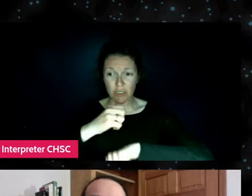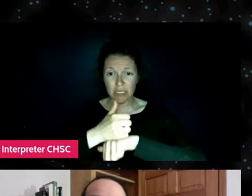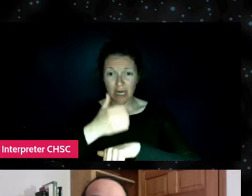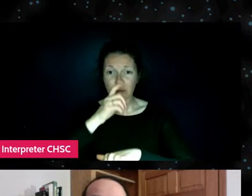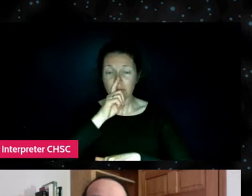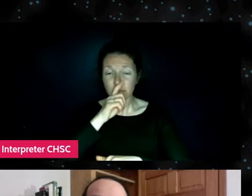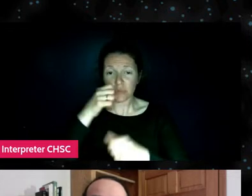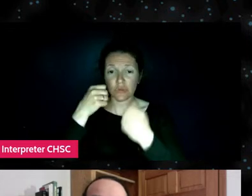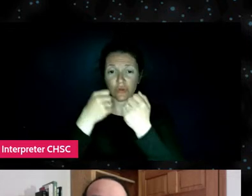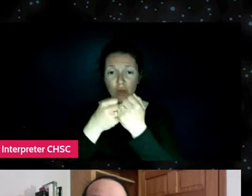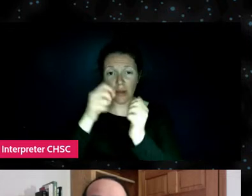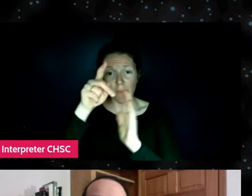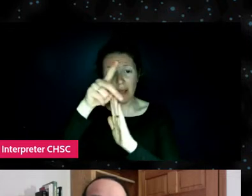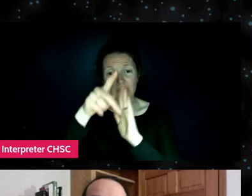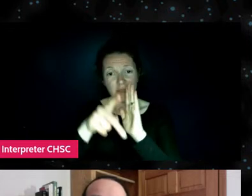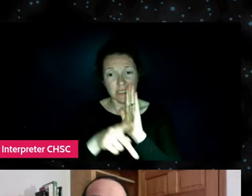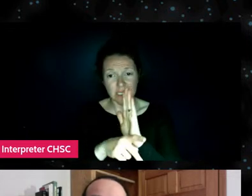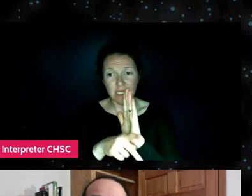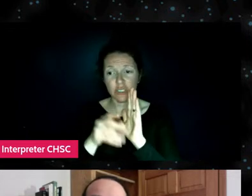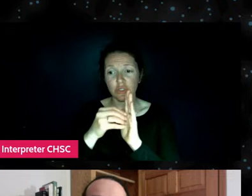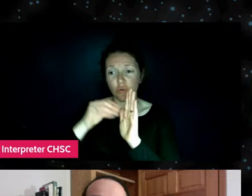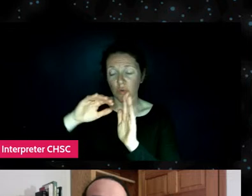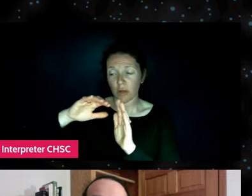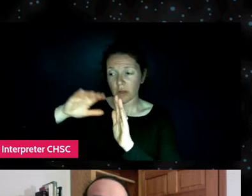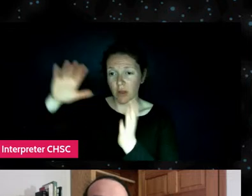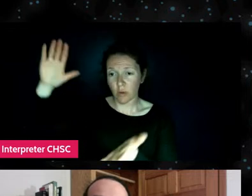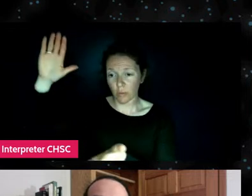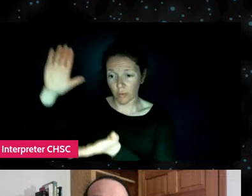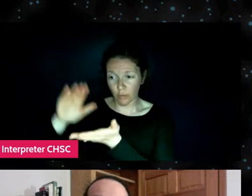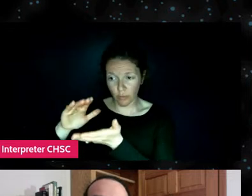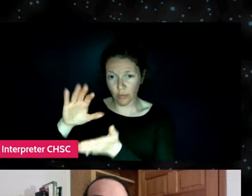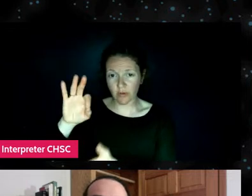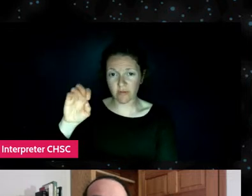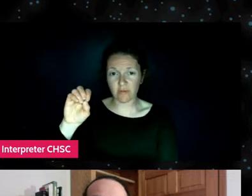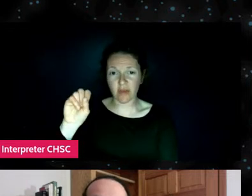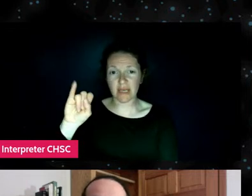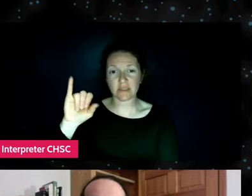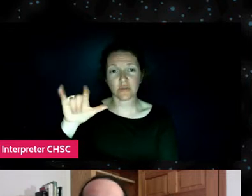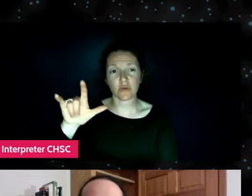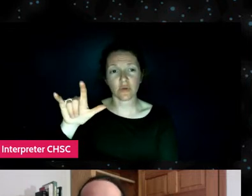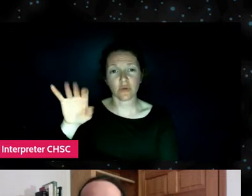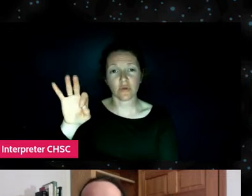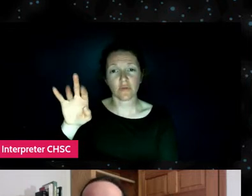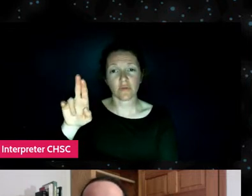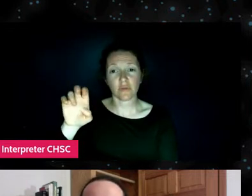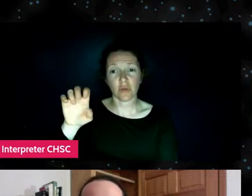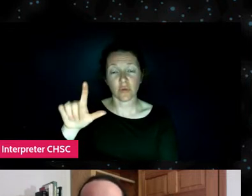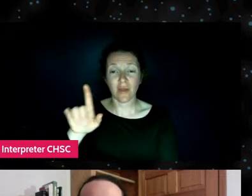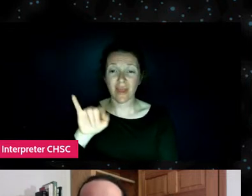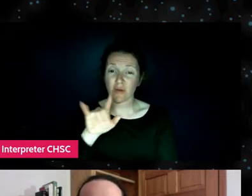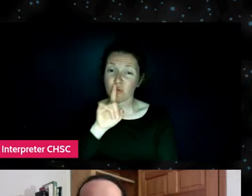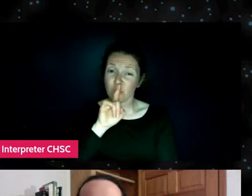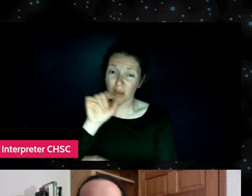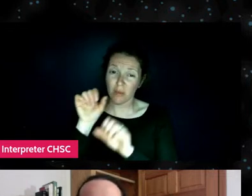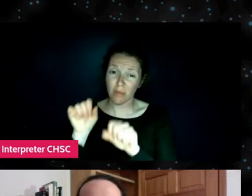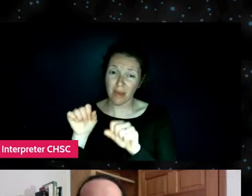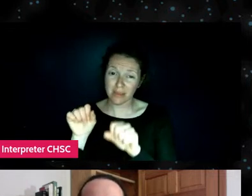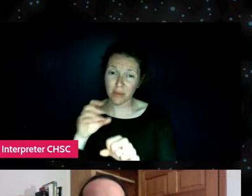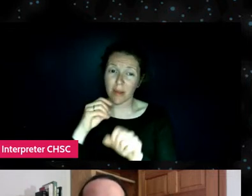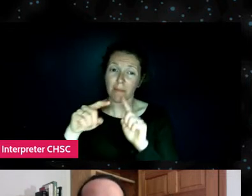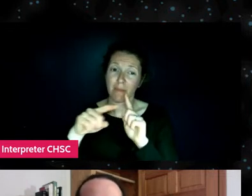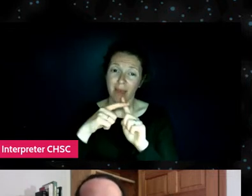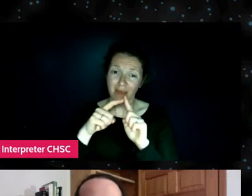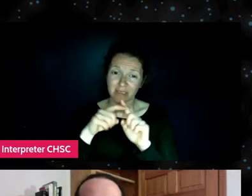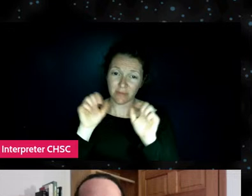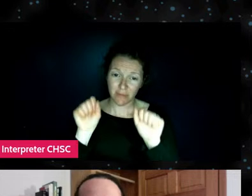fossil fuels. And that is a very real possibility. So I think there are some very positive pathways here